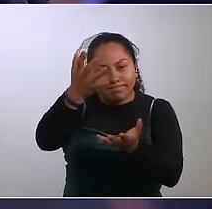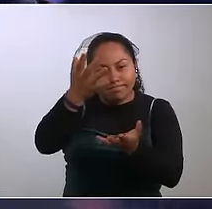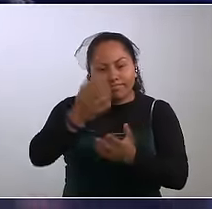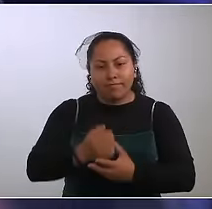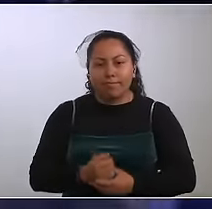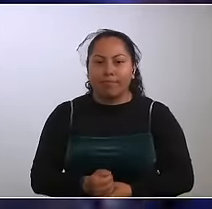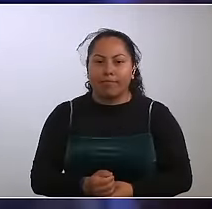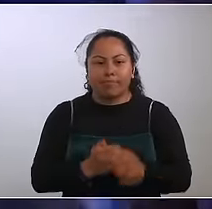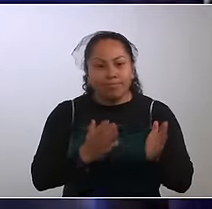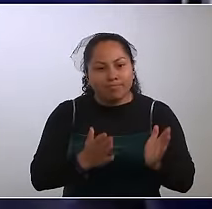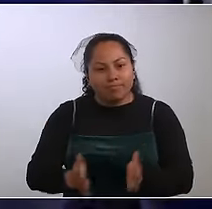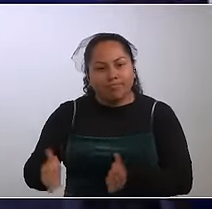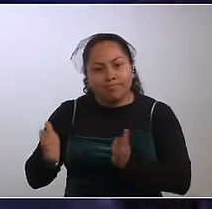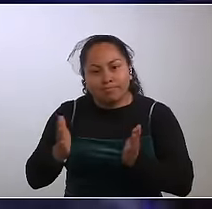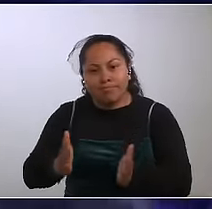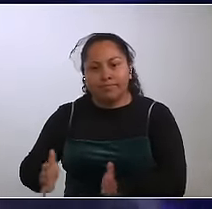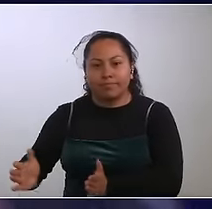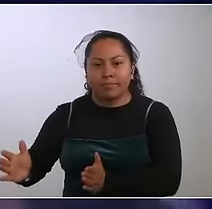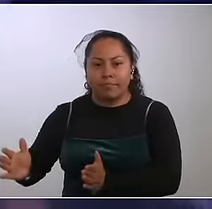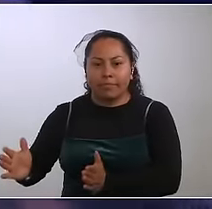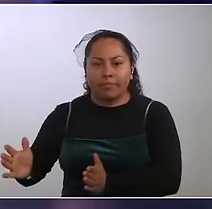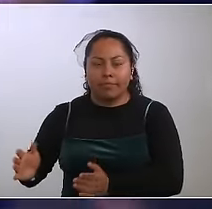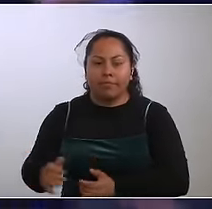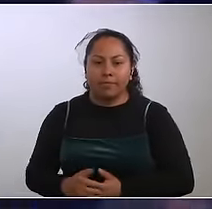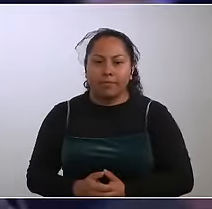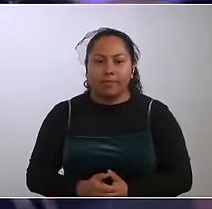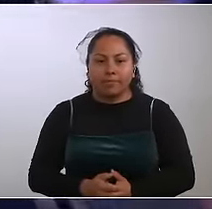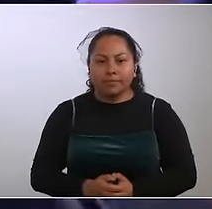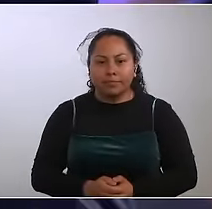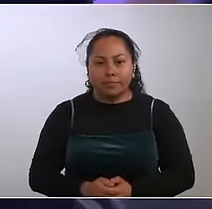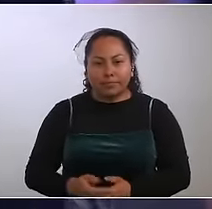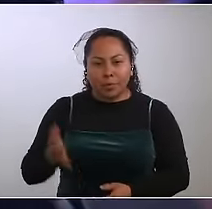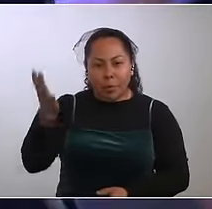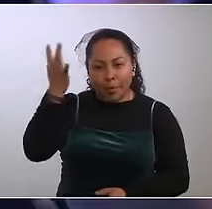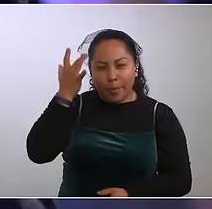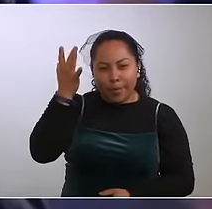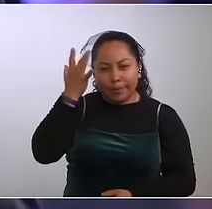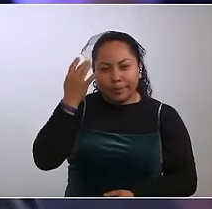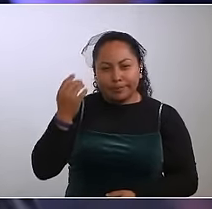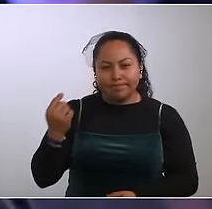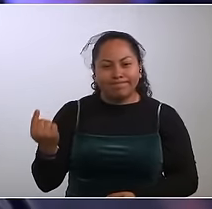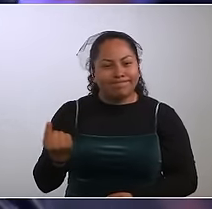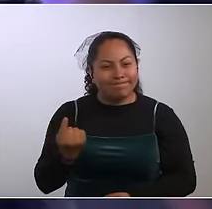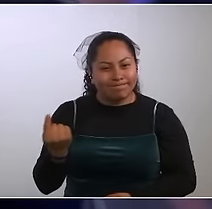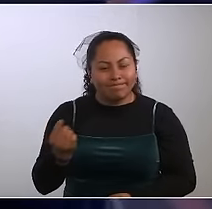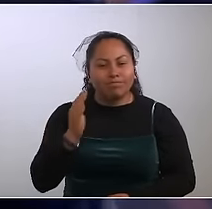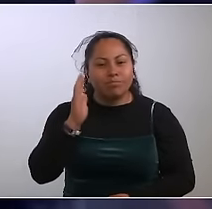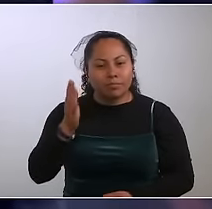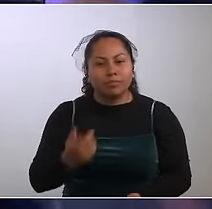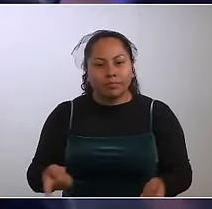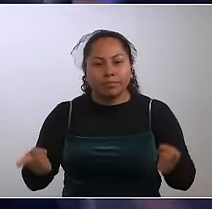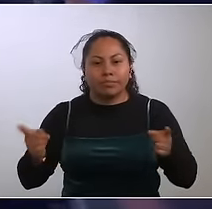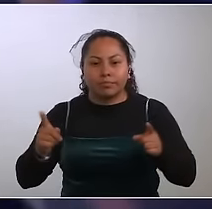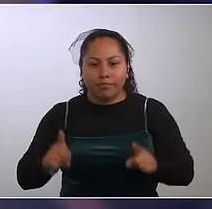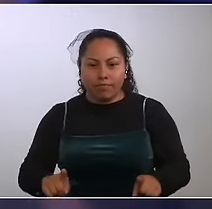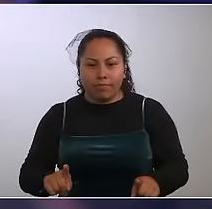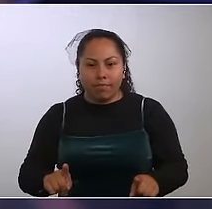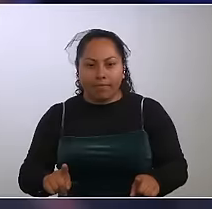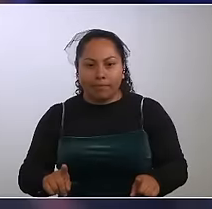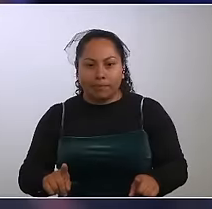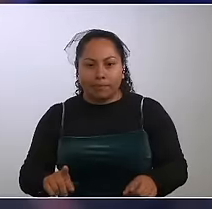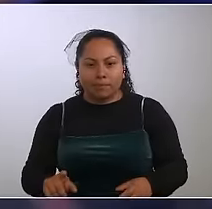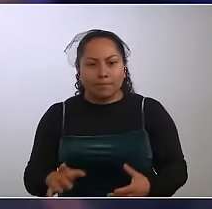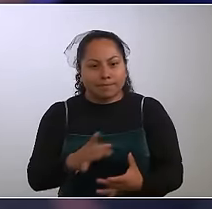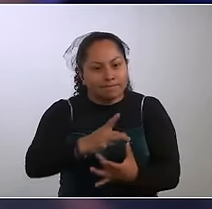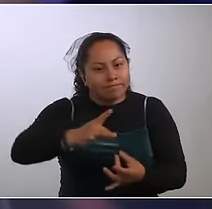el orden divino. Because something was going to happen porque algo iba a ocurrir that had never happened. Que nunca había ocurrido. So the